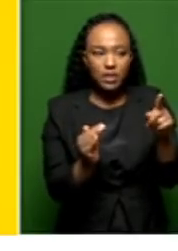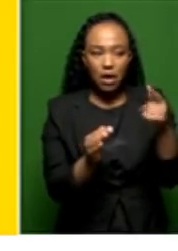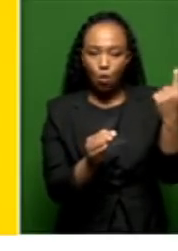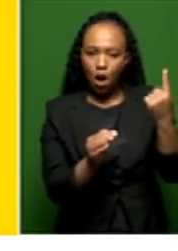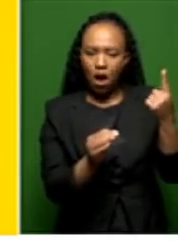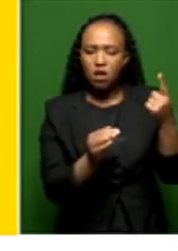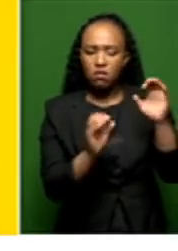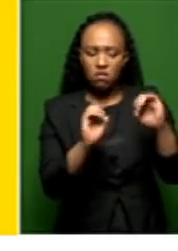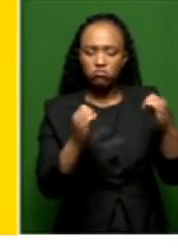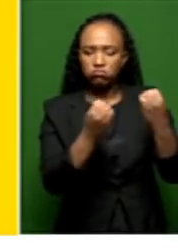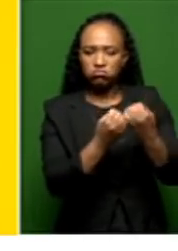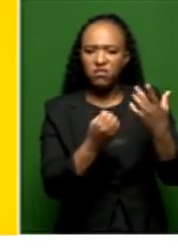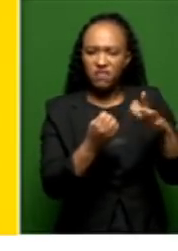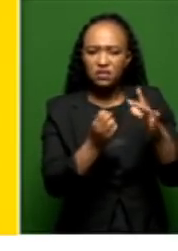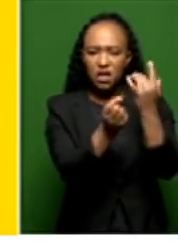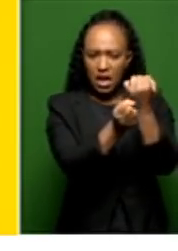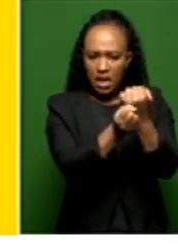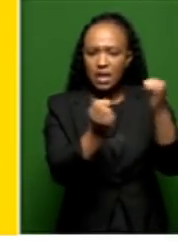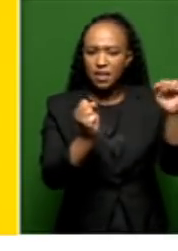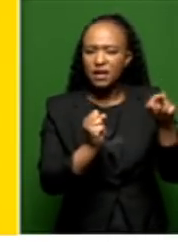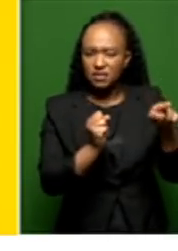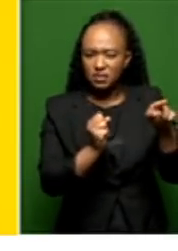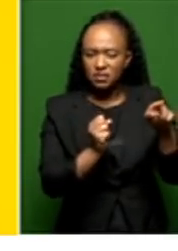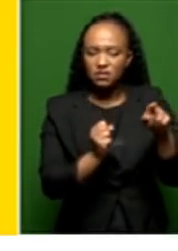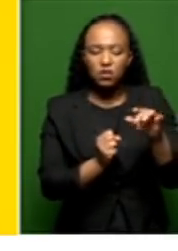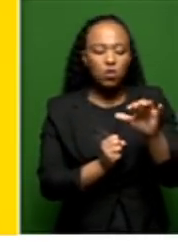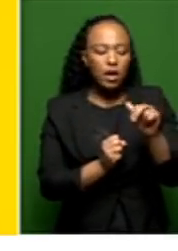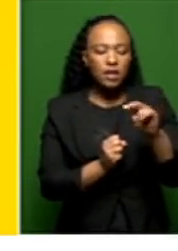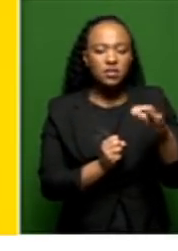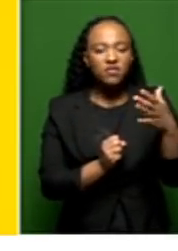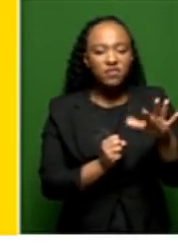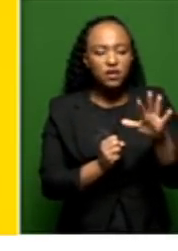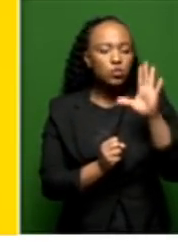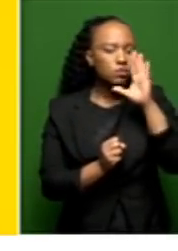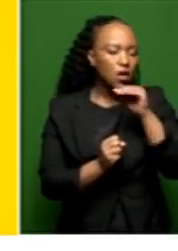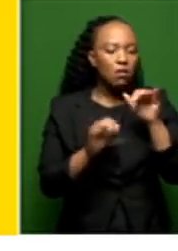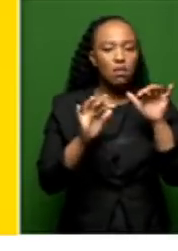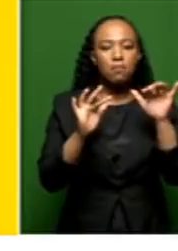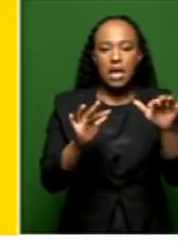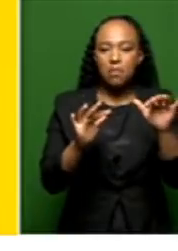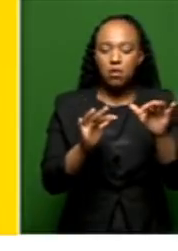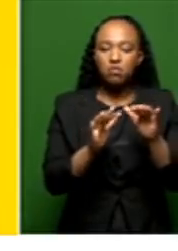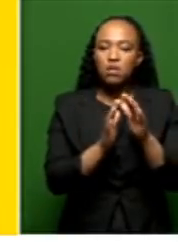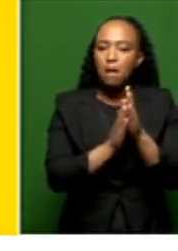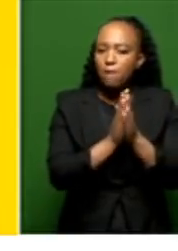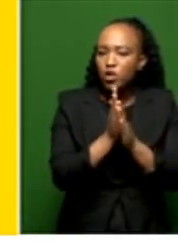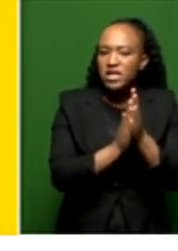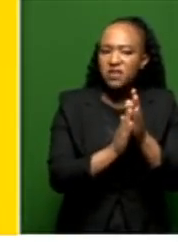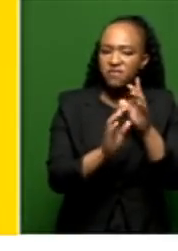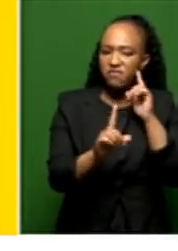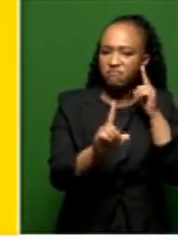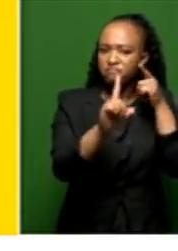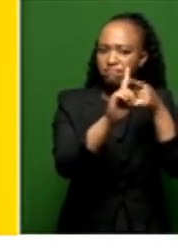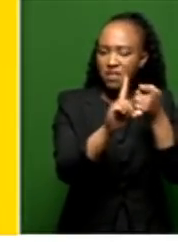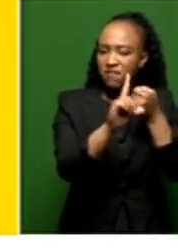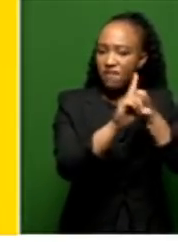movement, the ANC talks about the people as the key motive force of the revolution. What